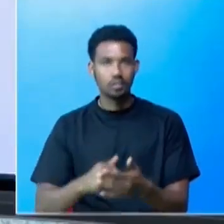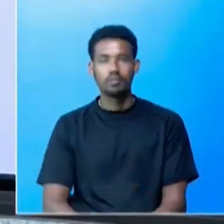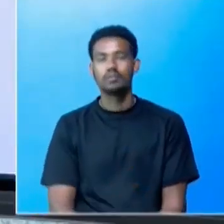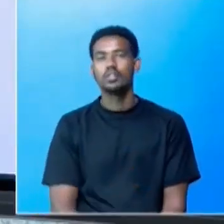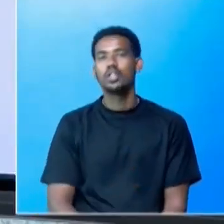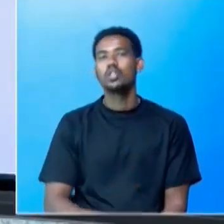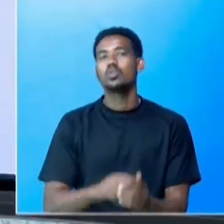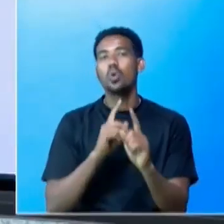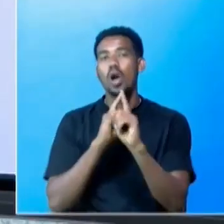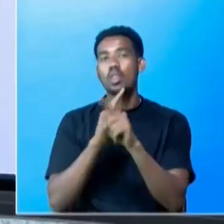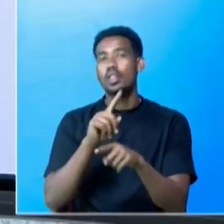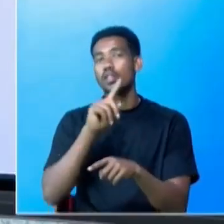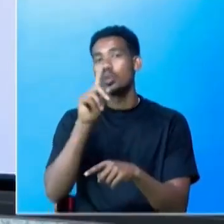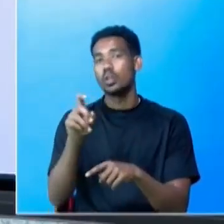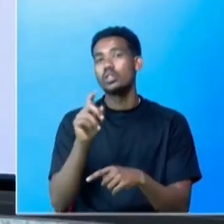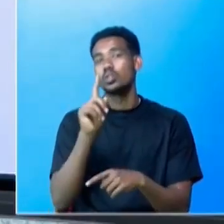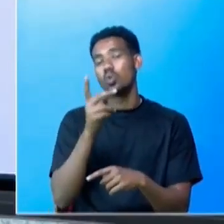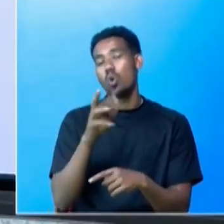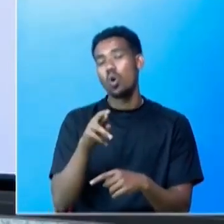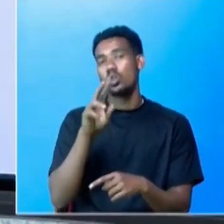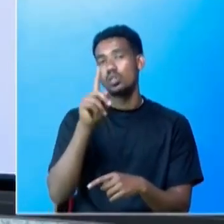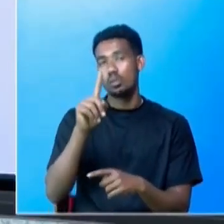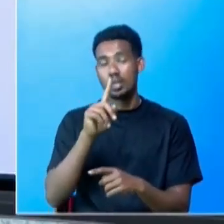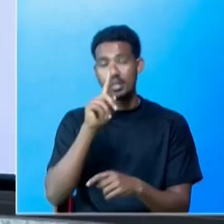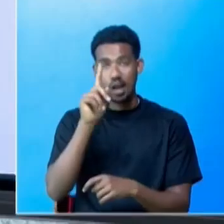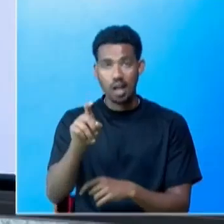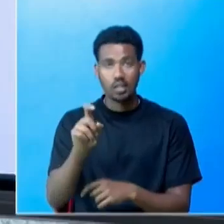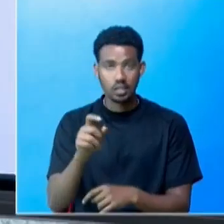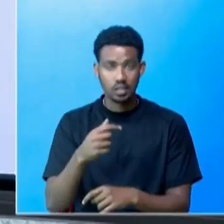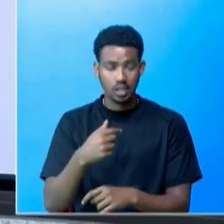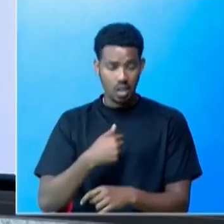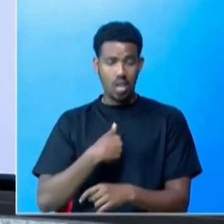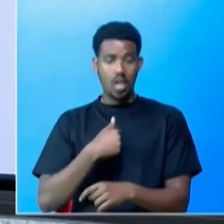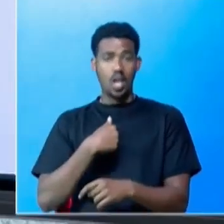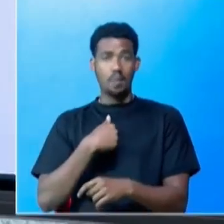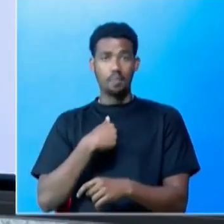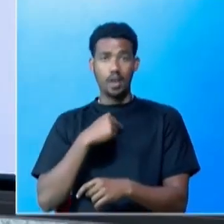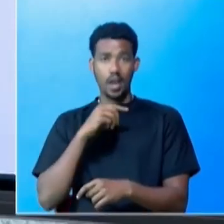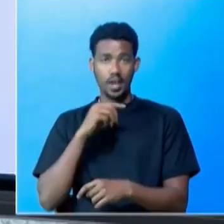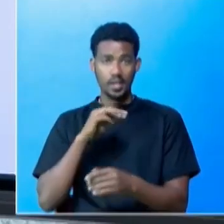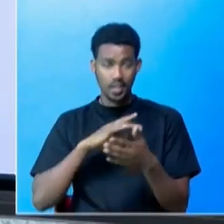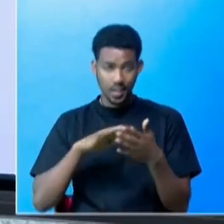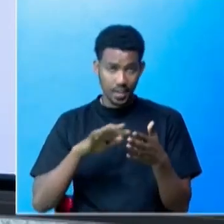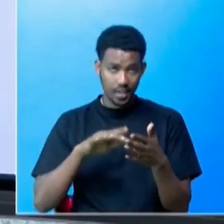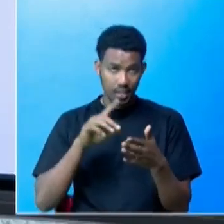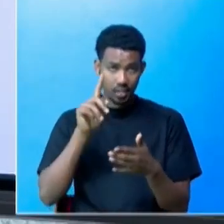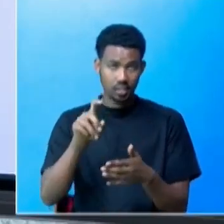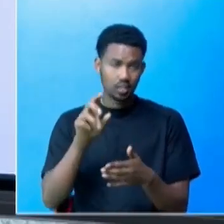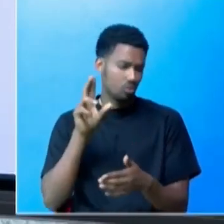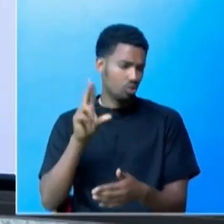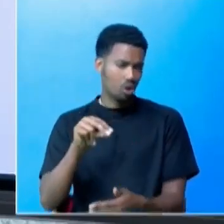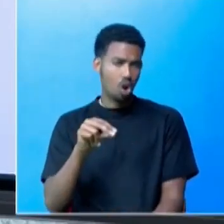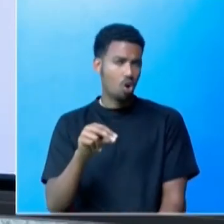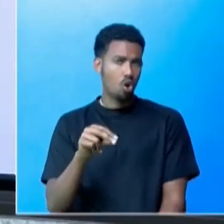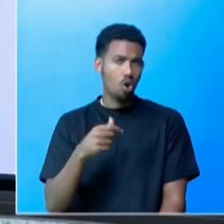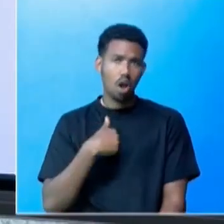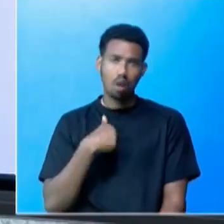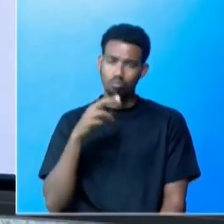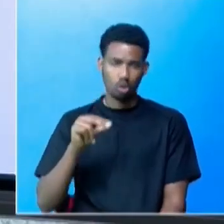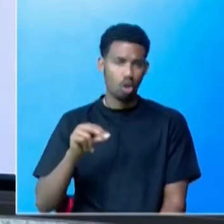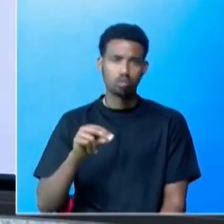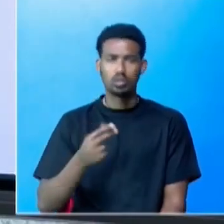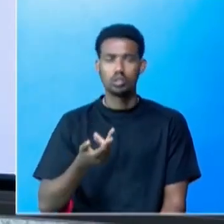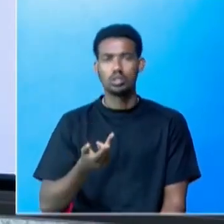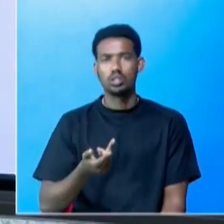the question, when somebody asks, am I reading? Easily, no, I'm not.